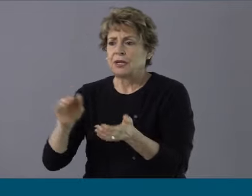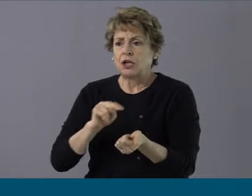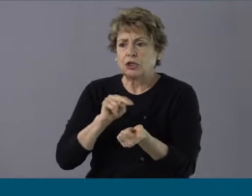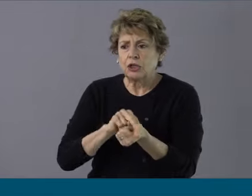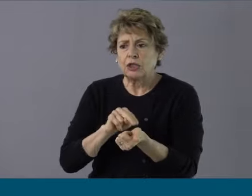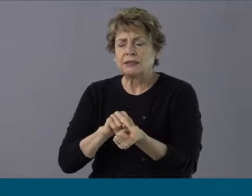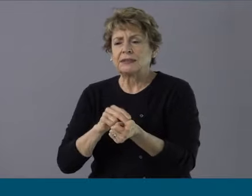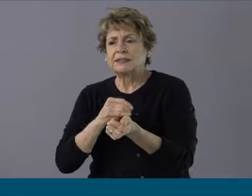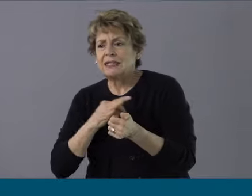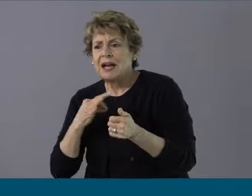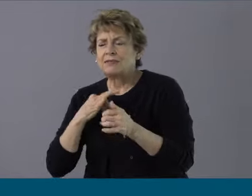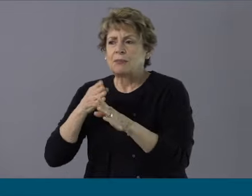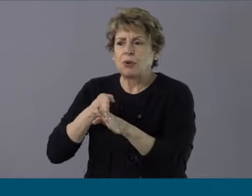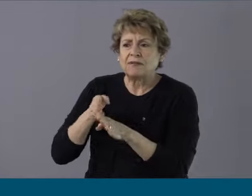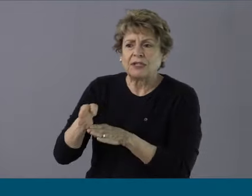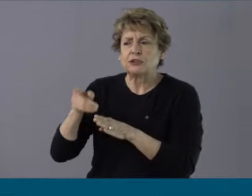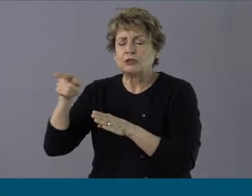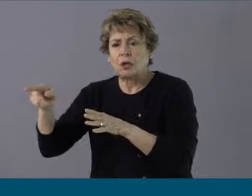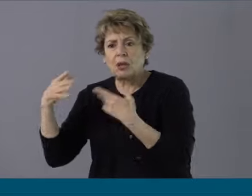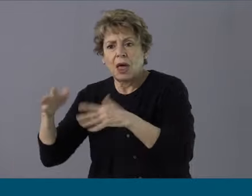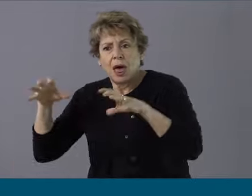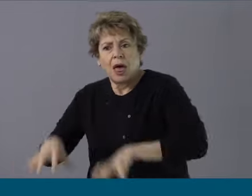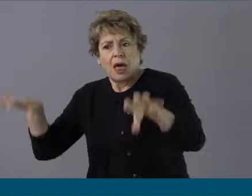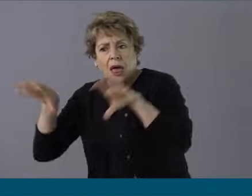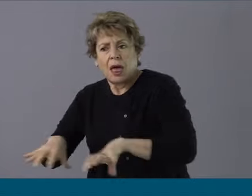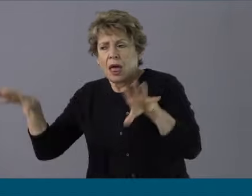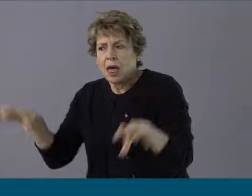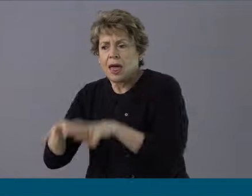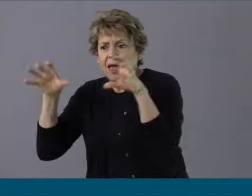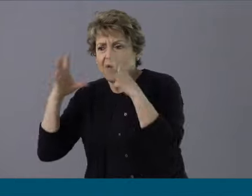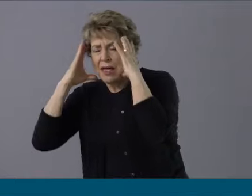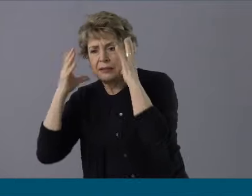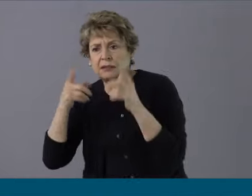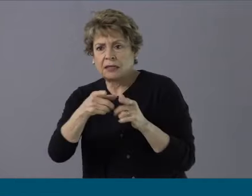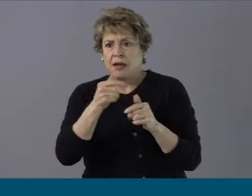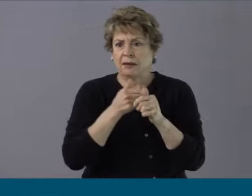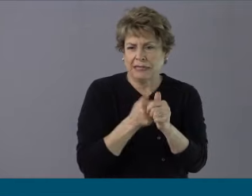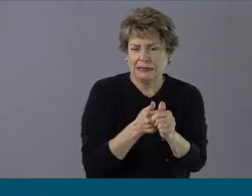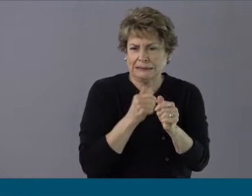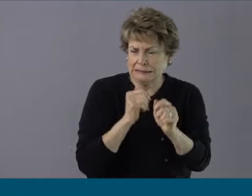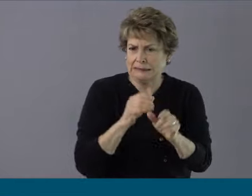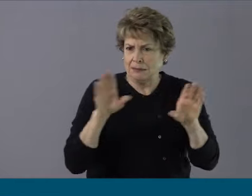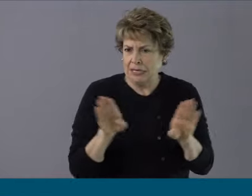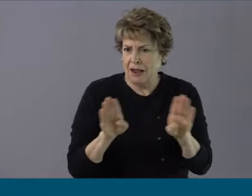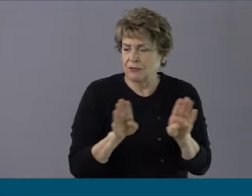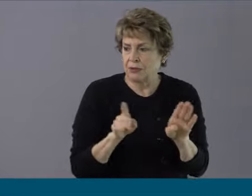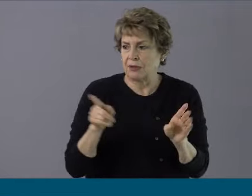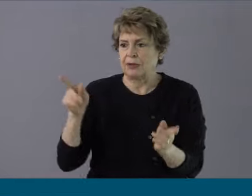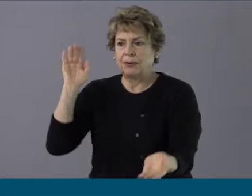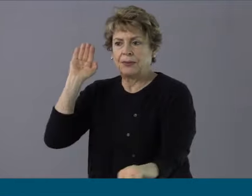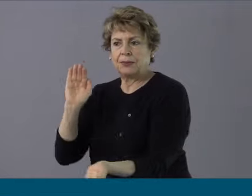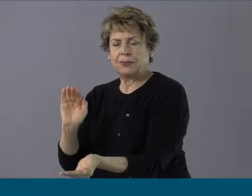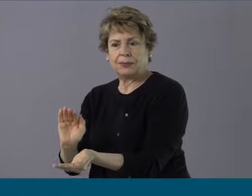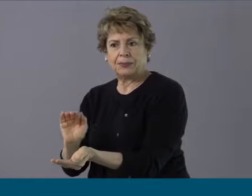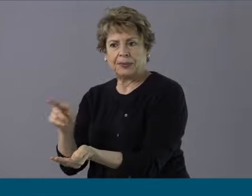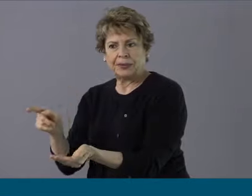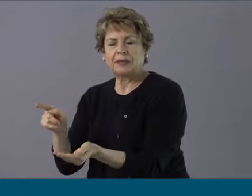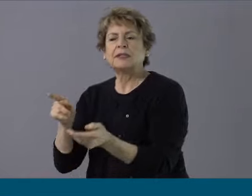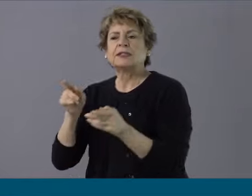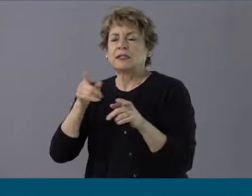burden that they have, the decisions that you make, the limiting of mobility will have something to do with